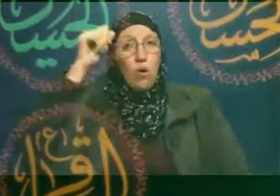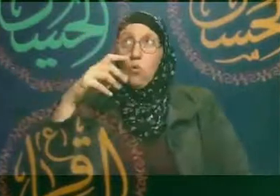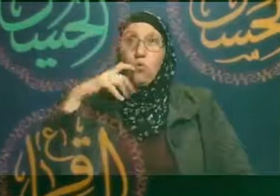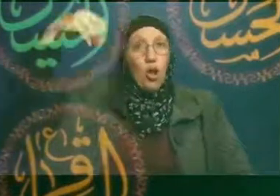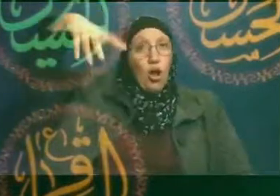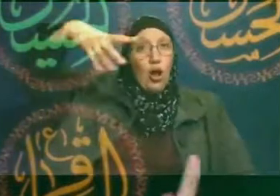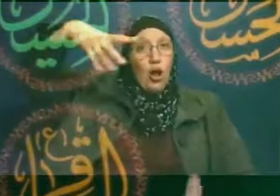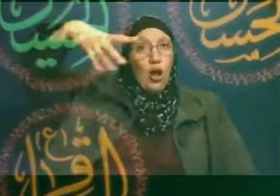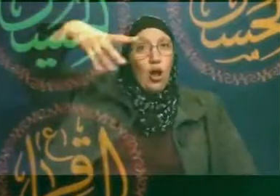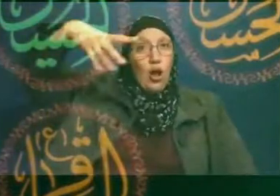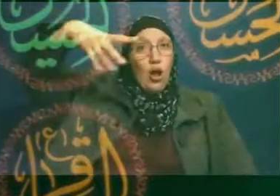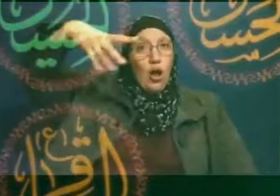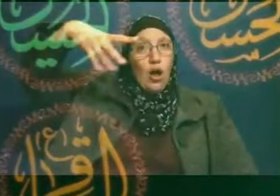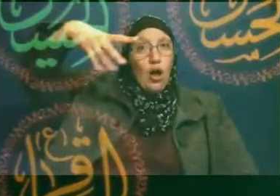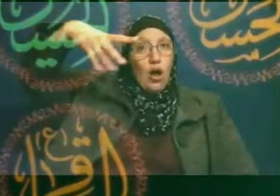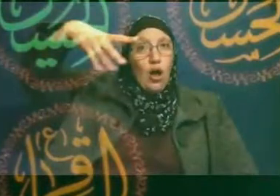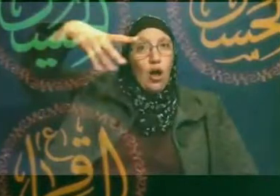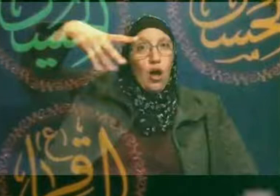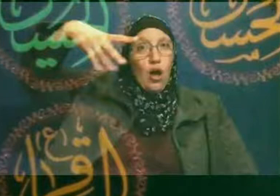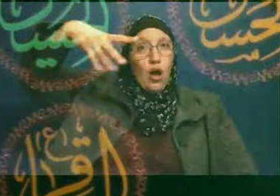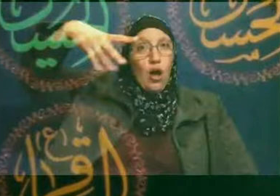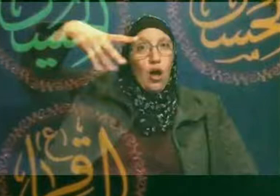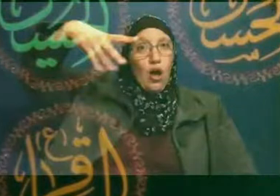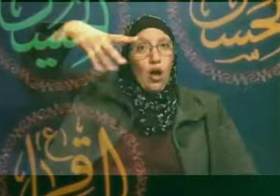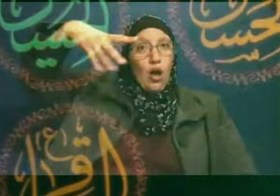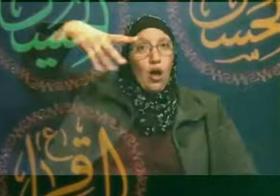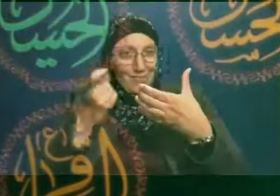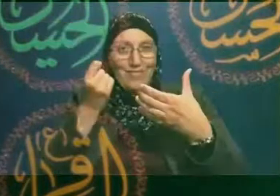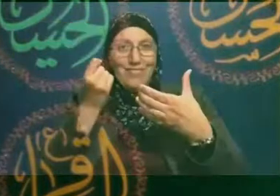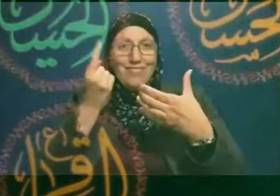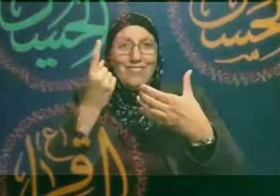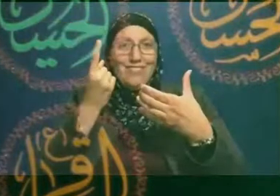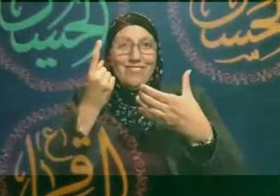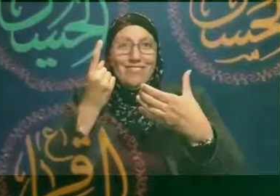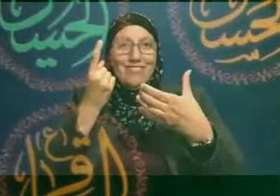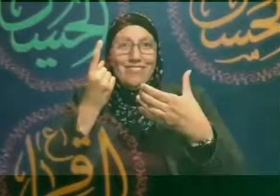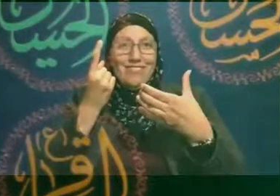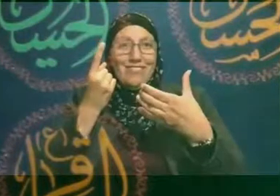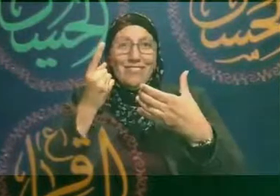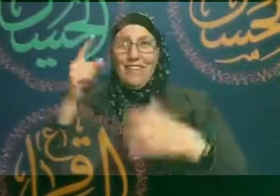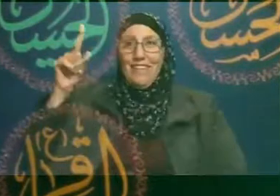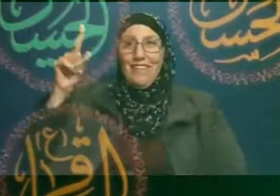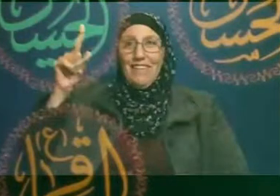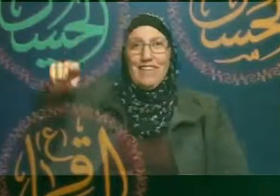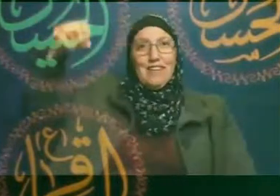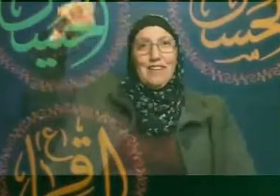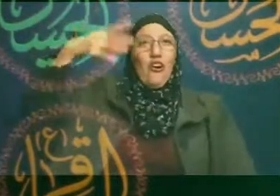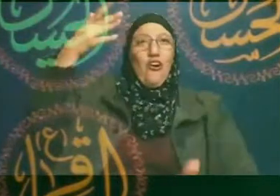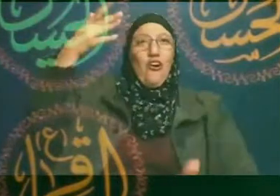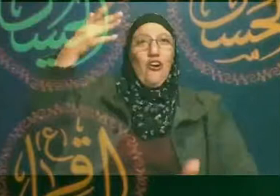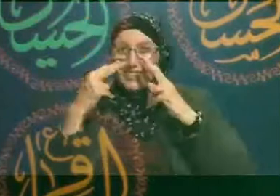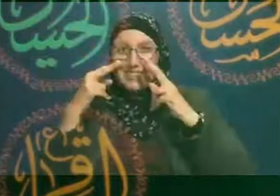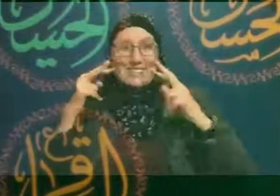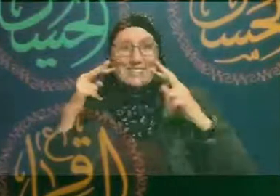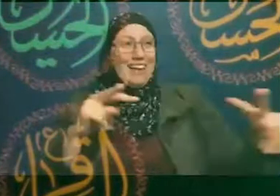the objects you get to know the light? It's the common sense. You flip the switch, turn the light on,